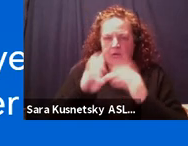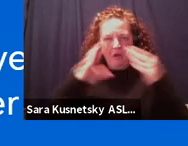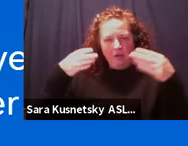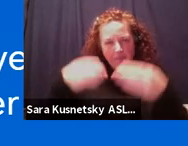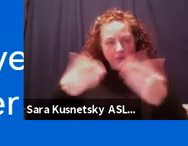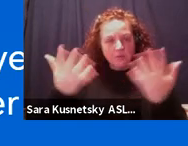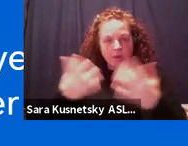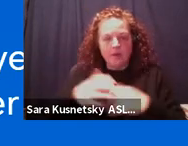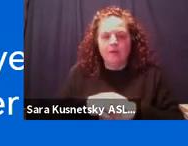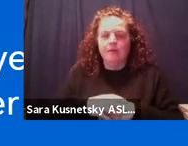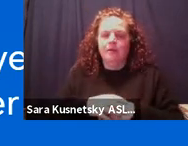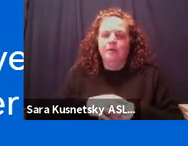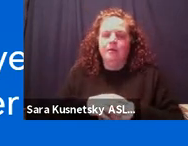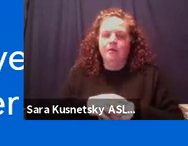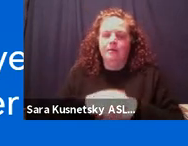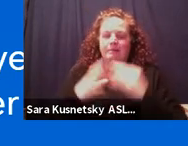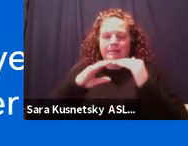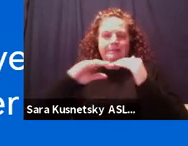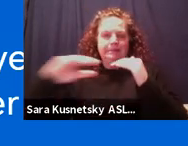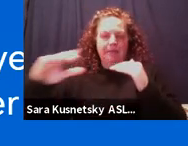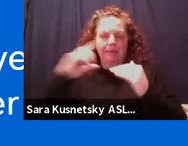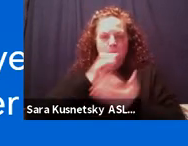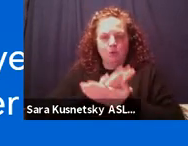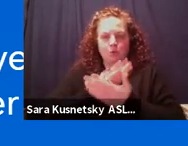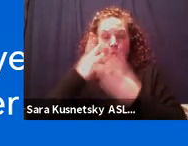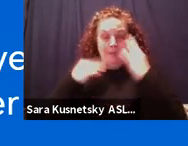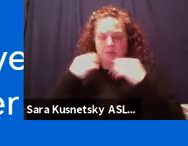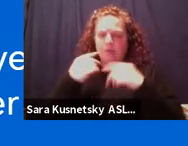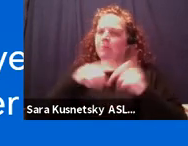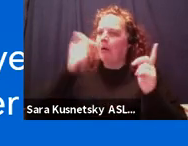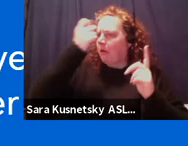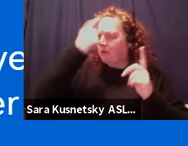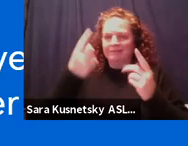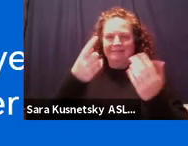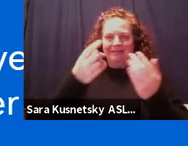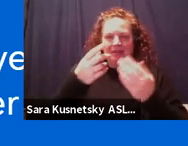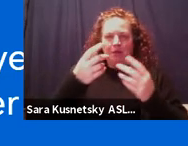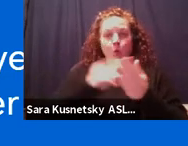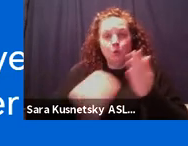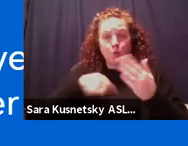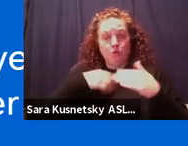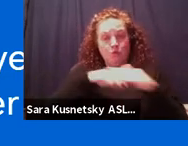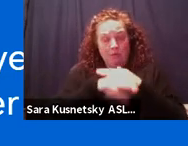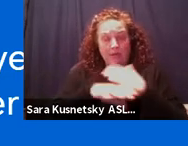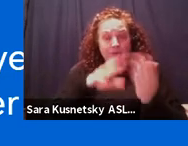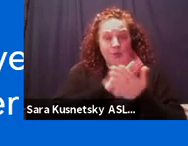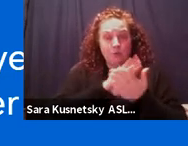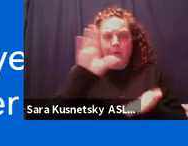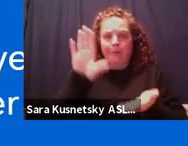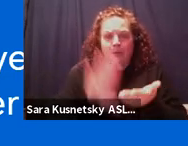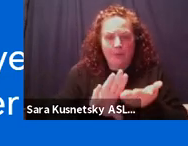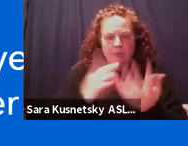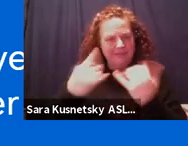been on stabilizing school experience despite enrollment declines. The city's commitment of $36 million in new